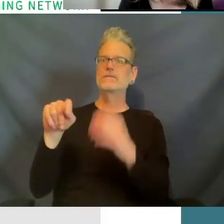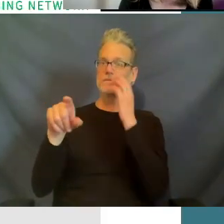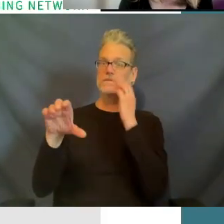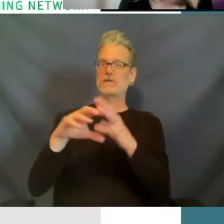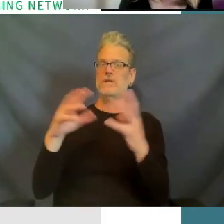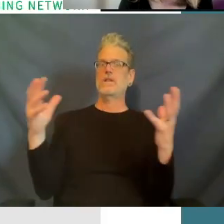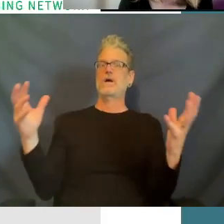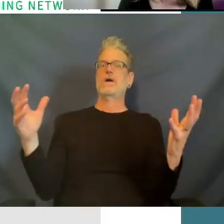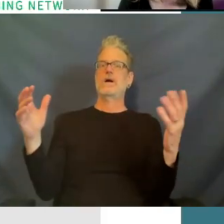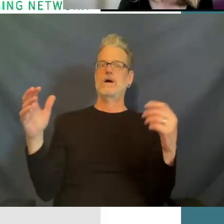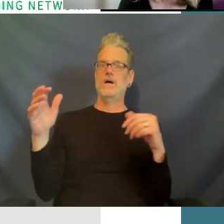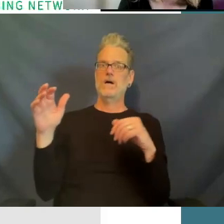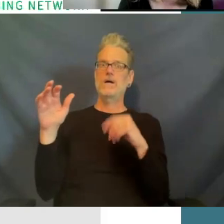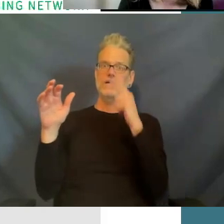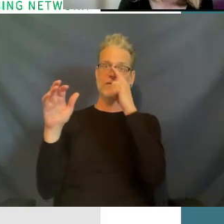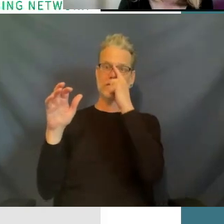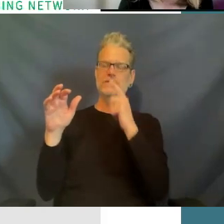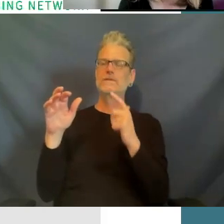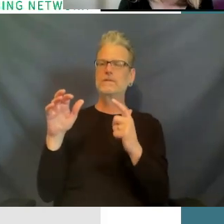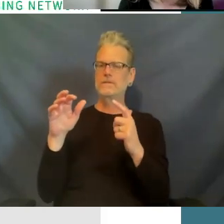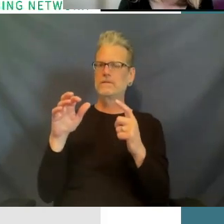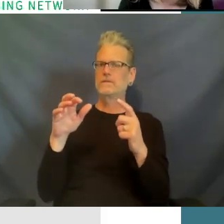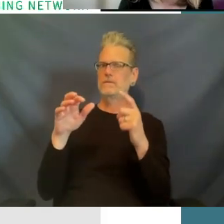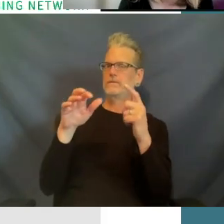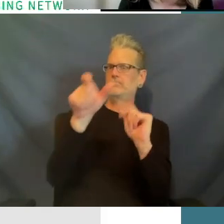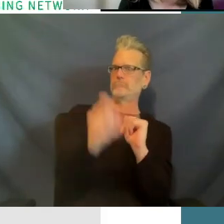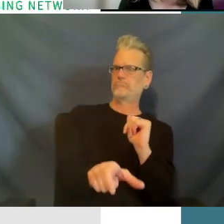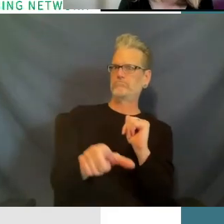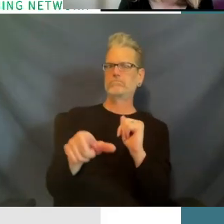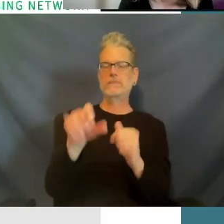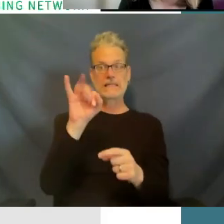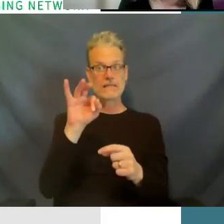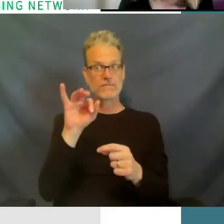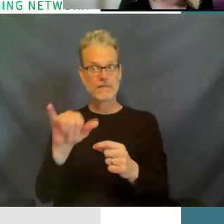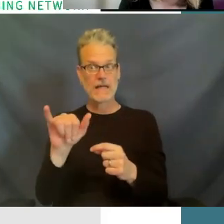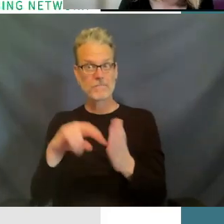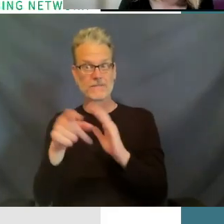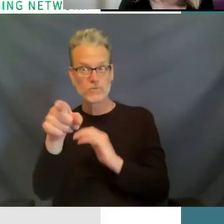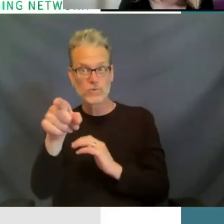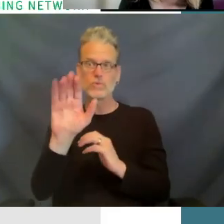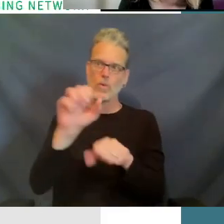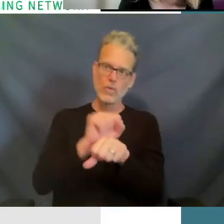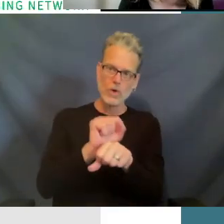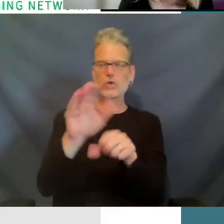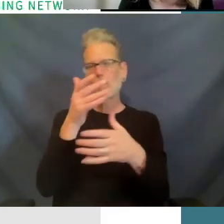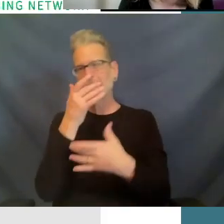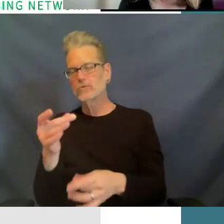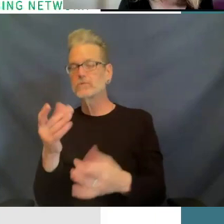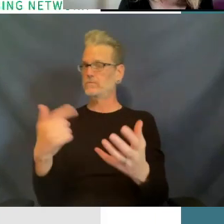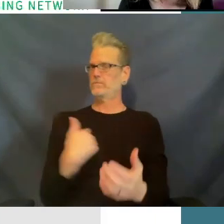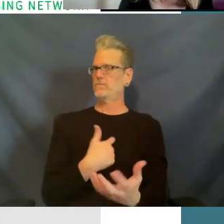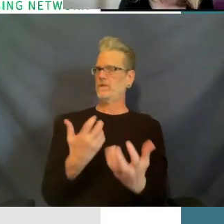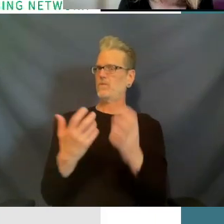wildfire adaptation. And if that describes you or your work or your interests, we would love to connect with you. We have an